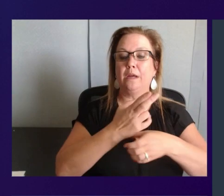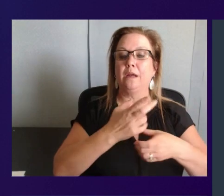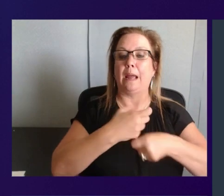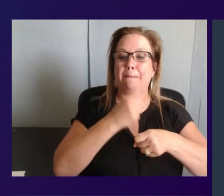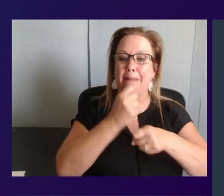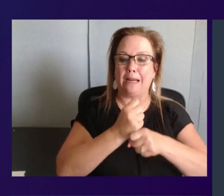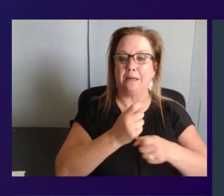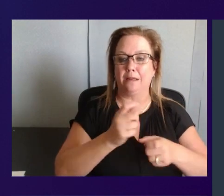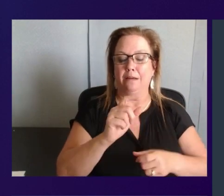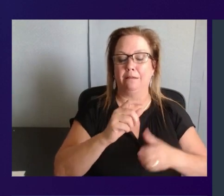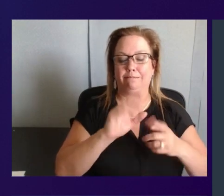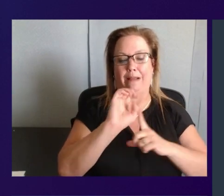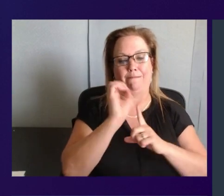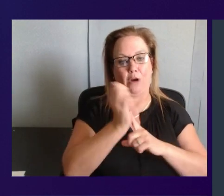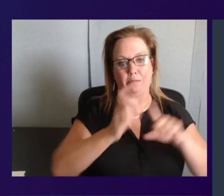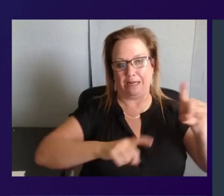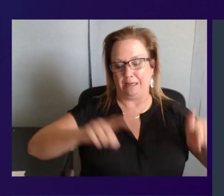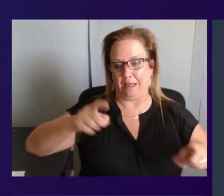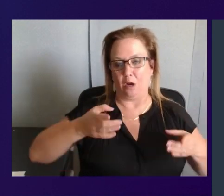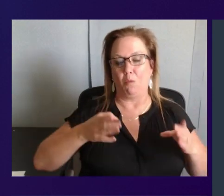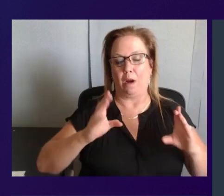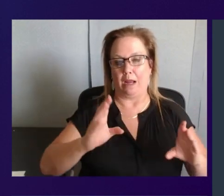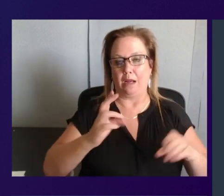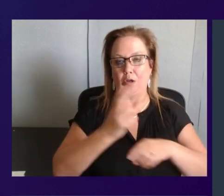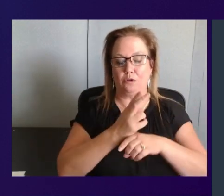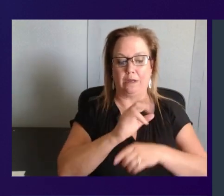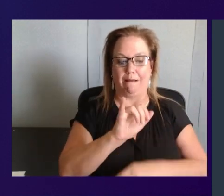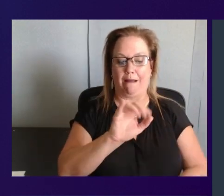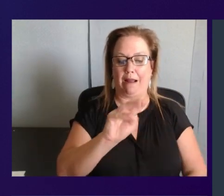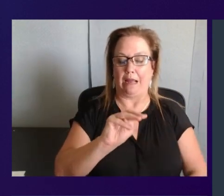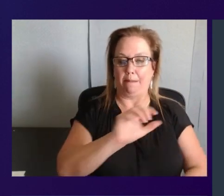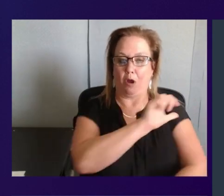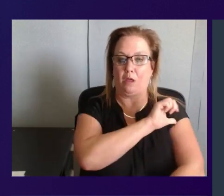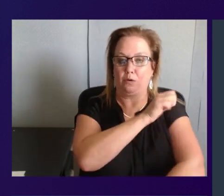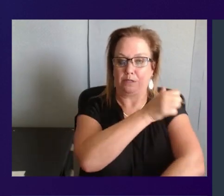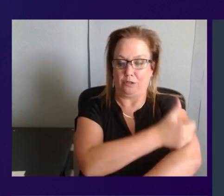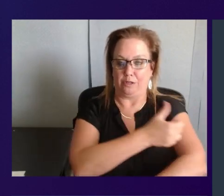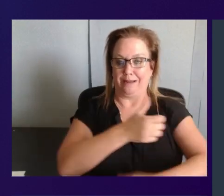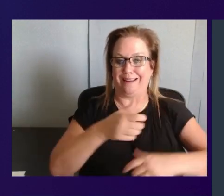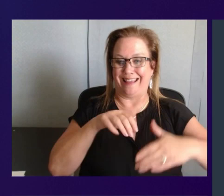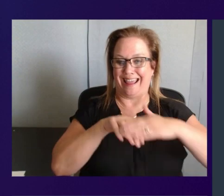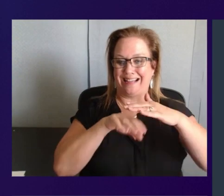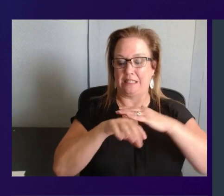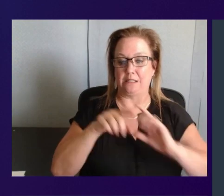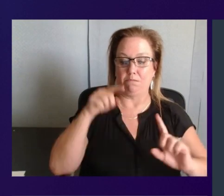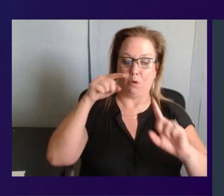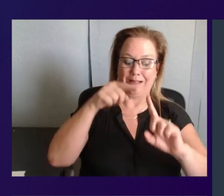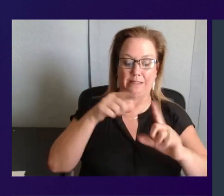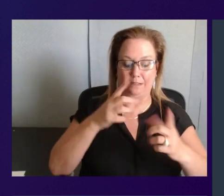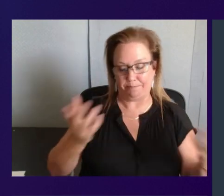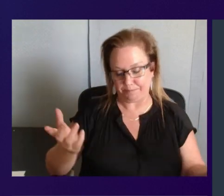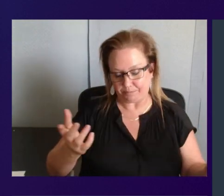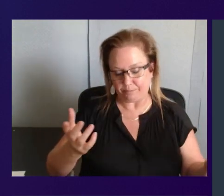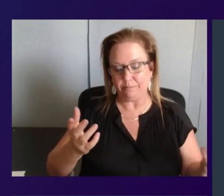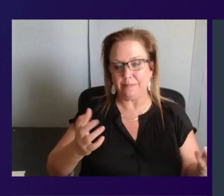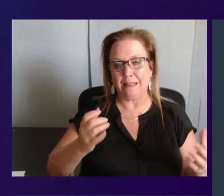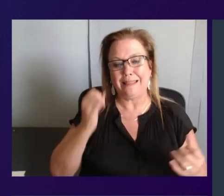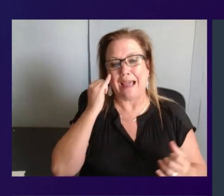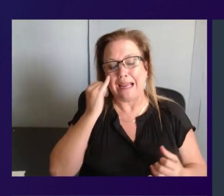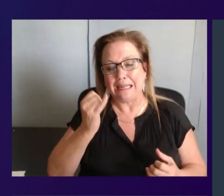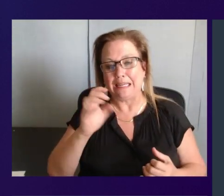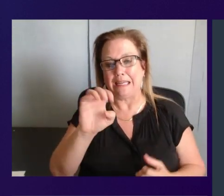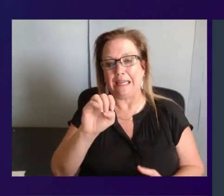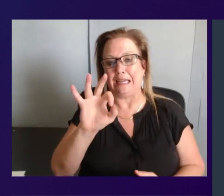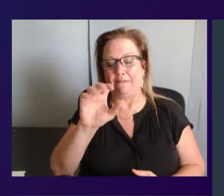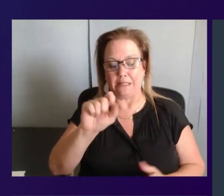multi-tenant environments in a cloud-native way using IAM authorization and access points. At the end of the day, the idea is that EFS needs